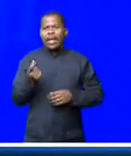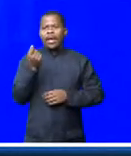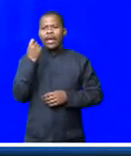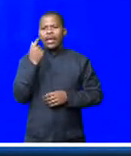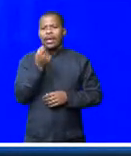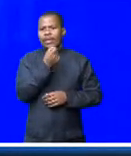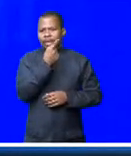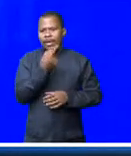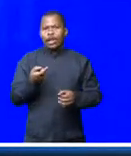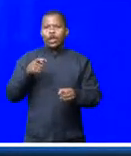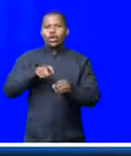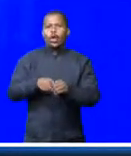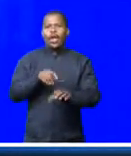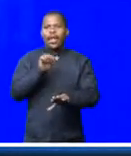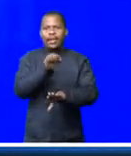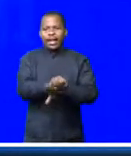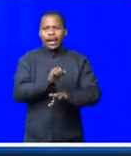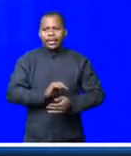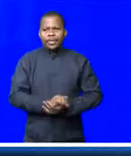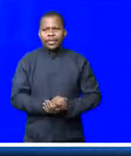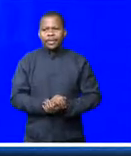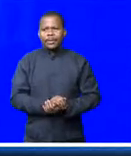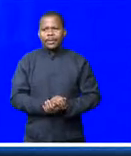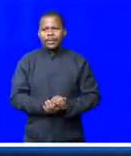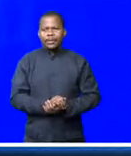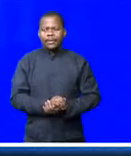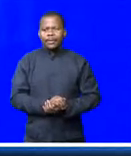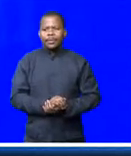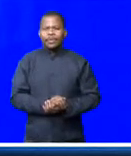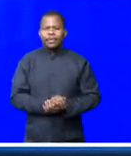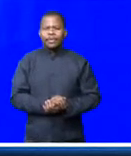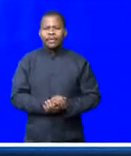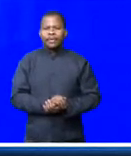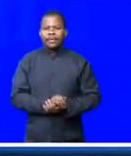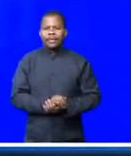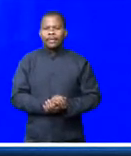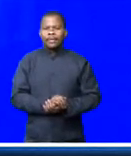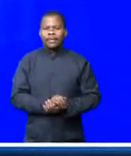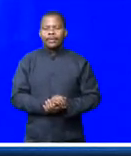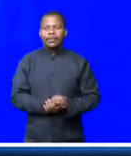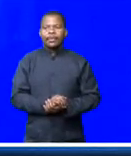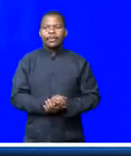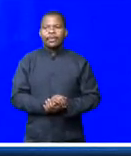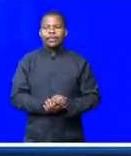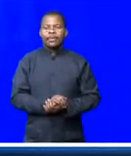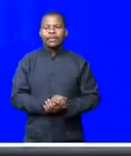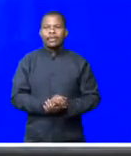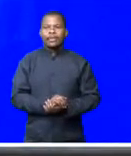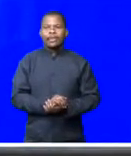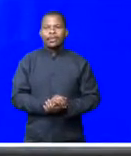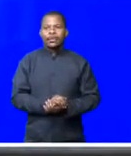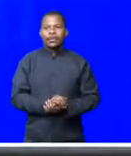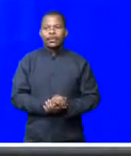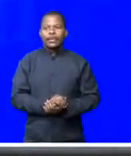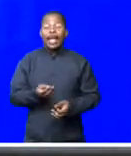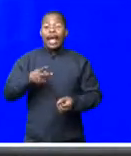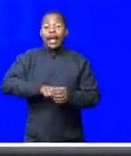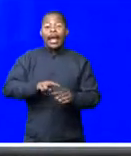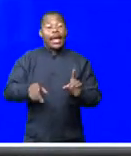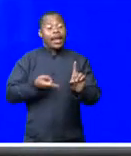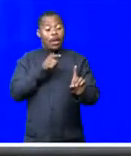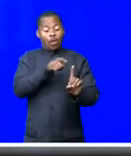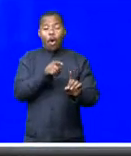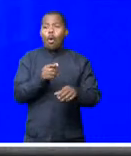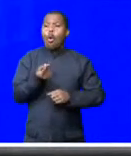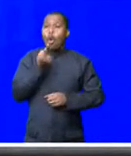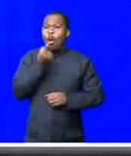akhone ukugibela ku pavement yethu ngaphandle kwenkinga aphindze akhone kwehlela esitaladini. Tsabetse uchubeka